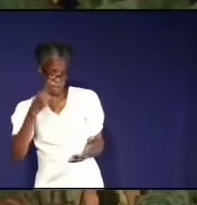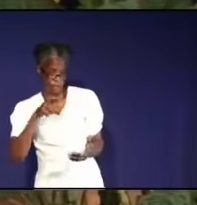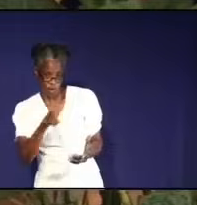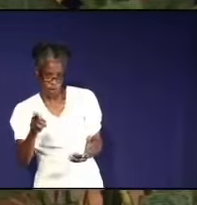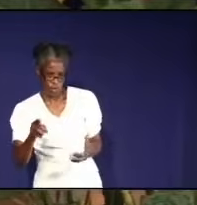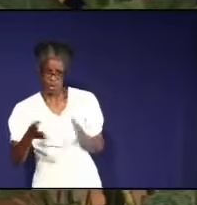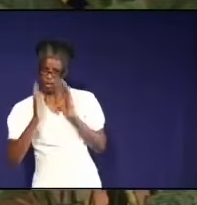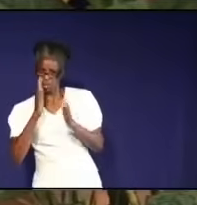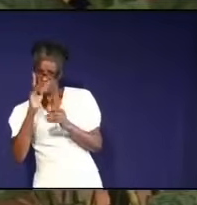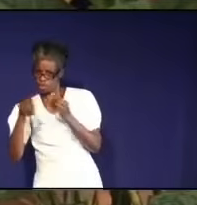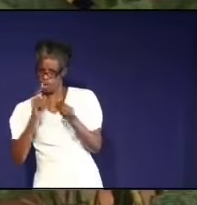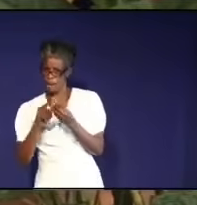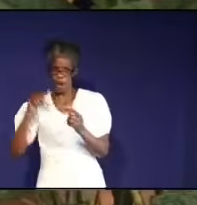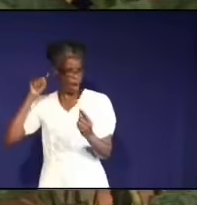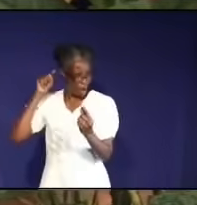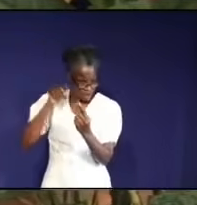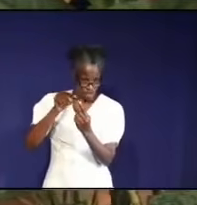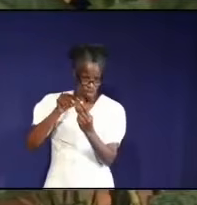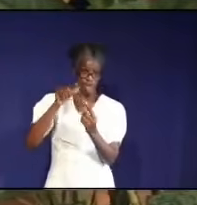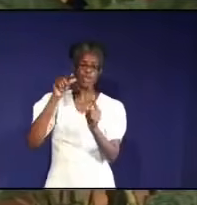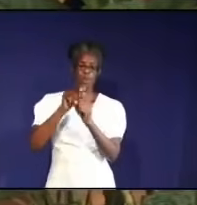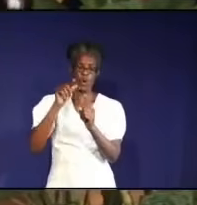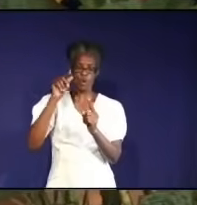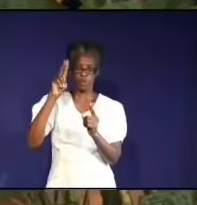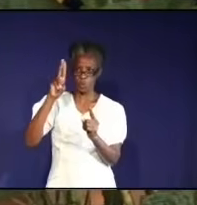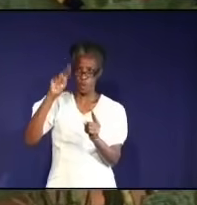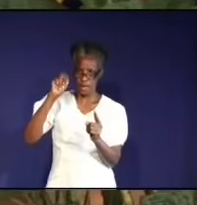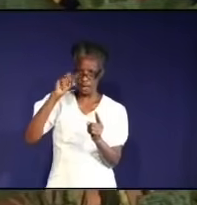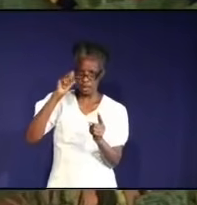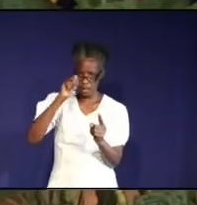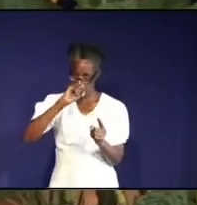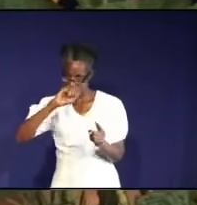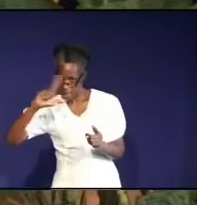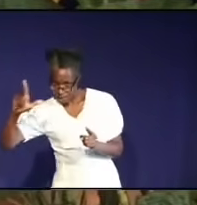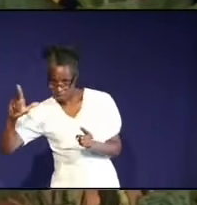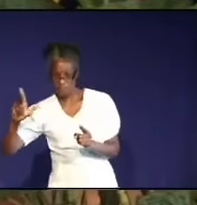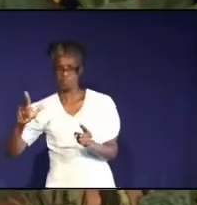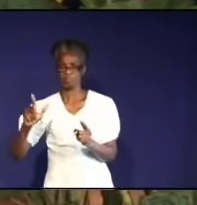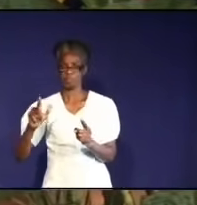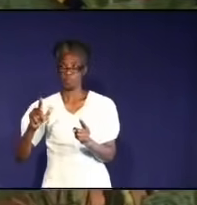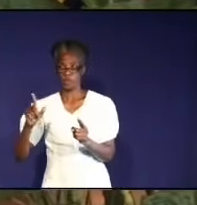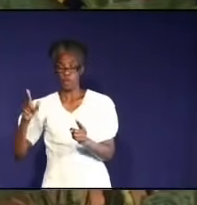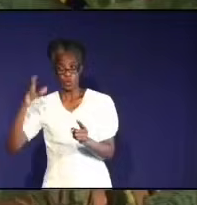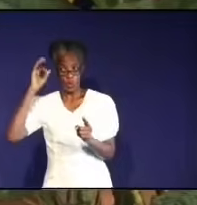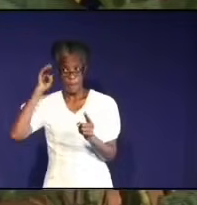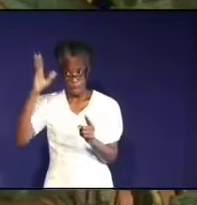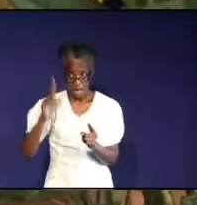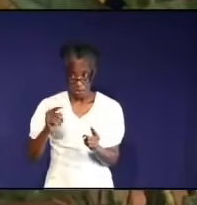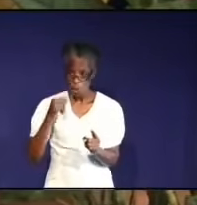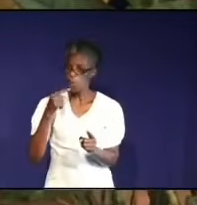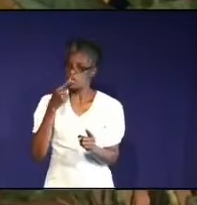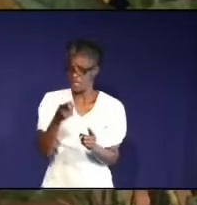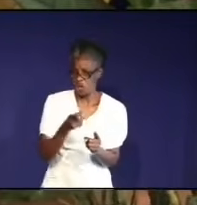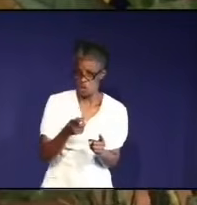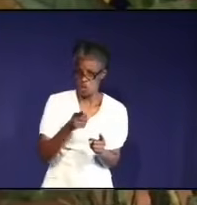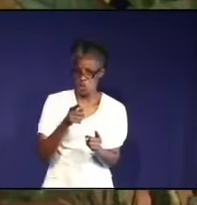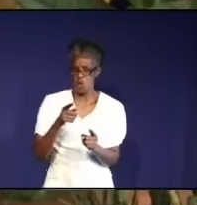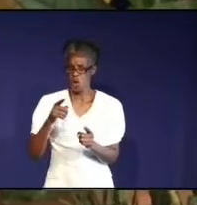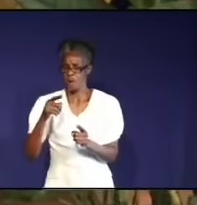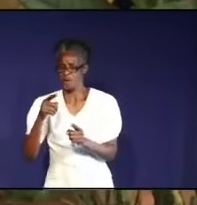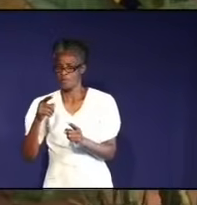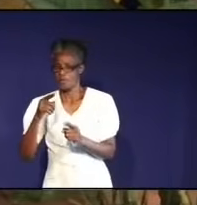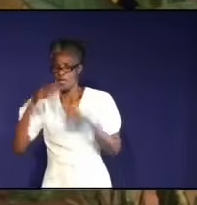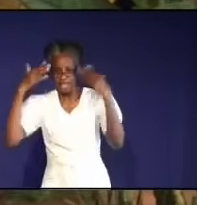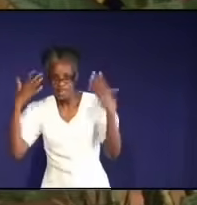I'll talk to you about until. I'm just telling you what I'm going to tell you. And after I'm through telling you what I'm going to tell